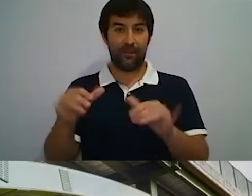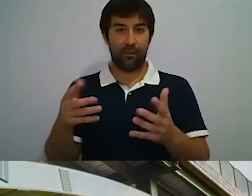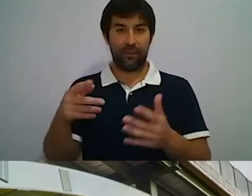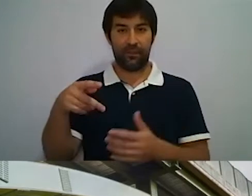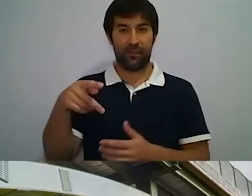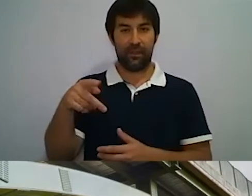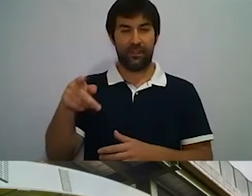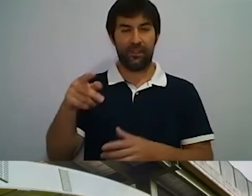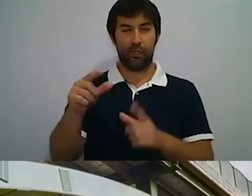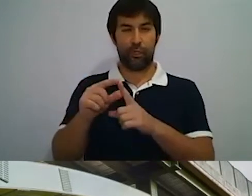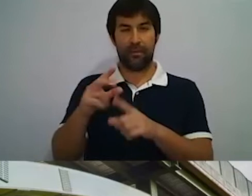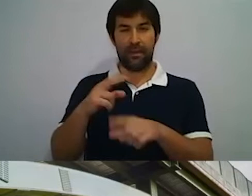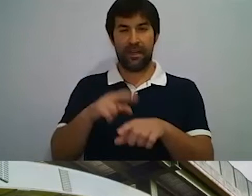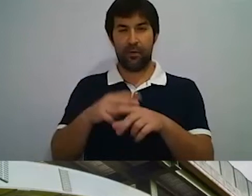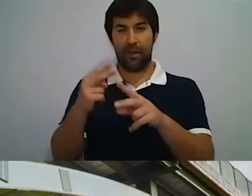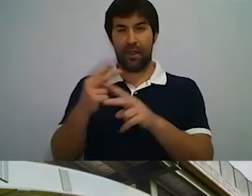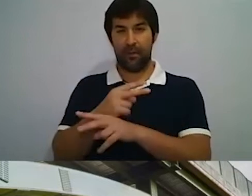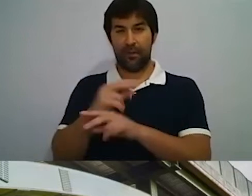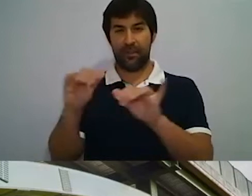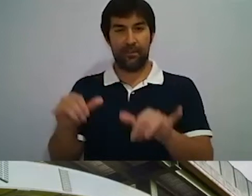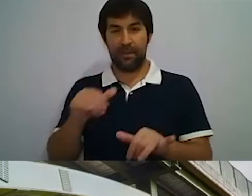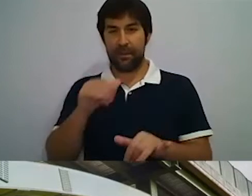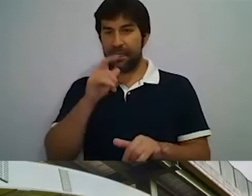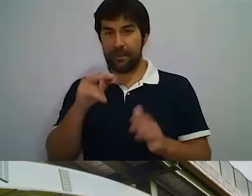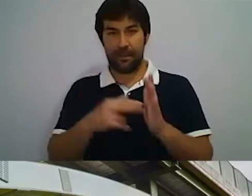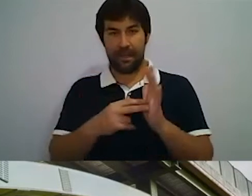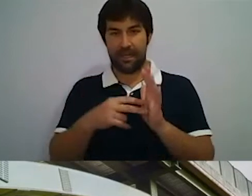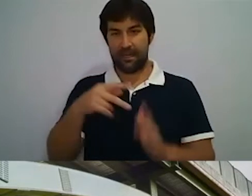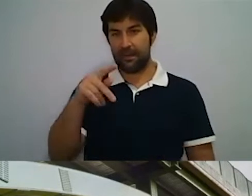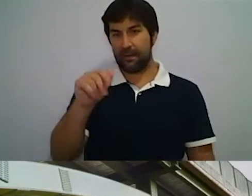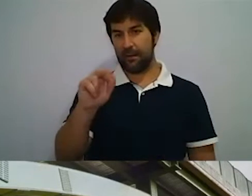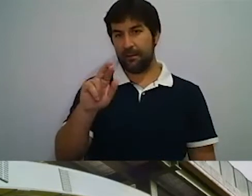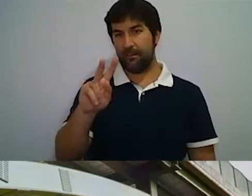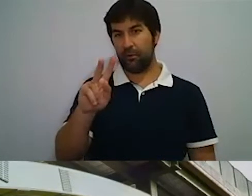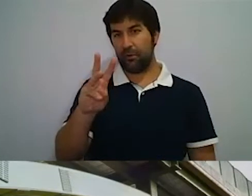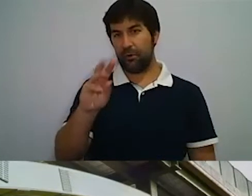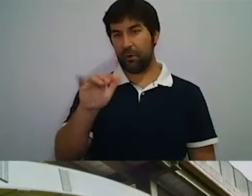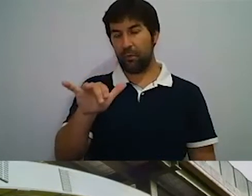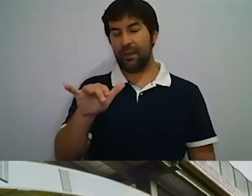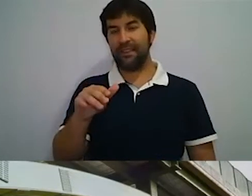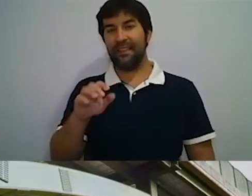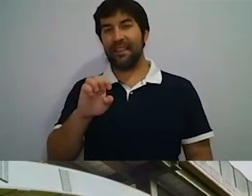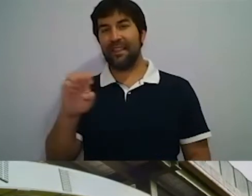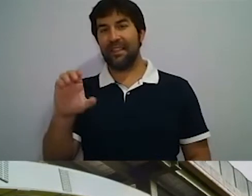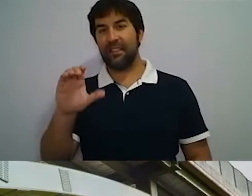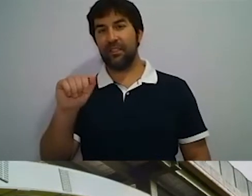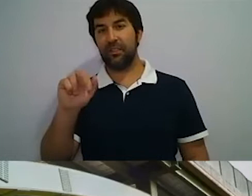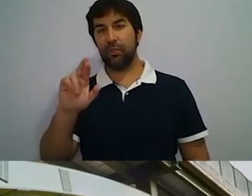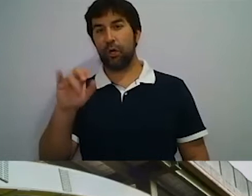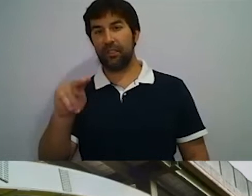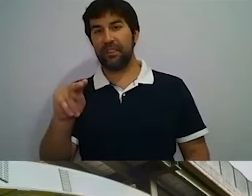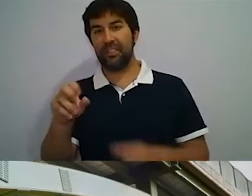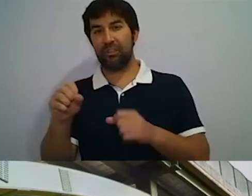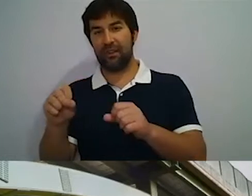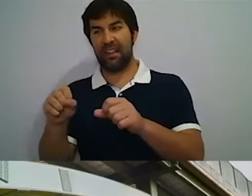a couple of years ago that we began working on this, and has become highly in